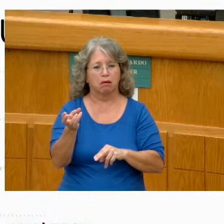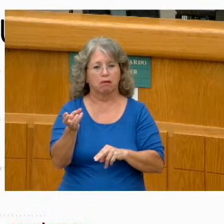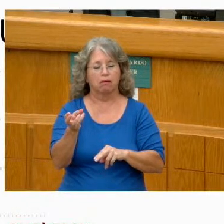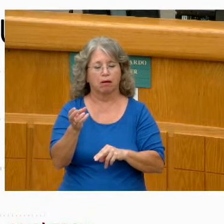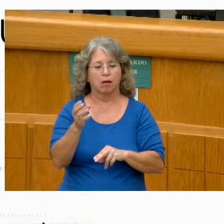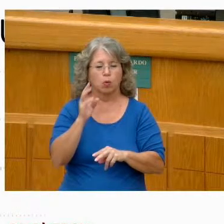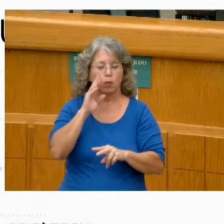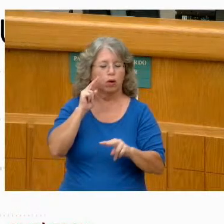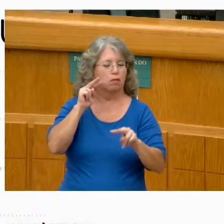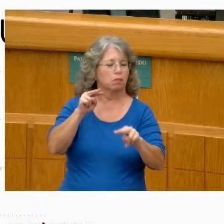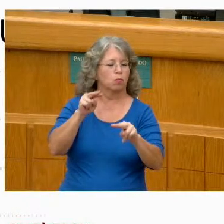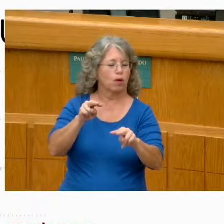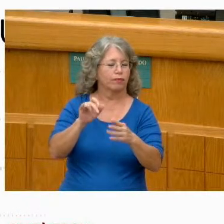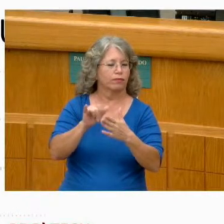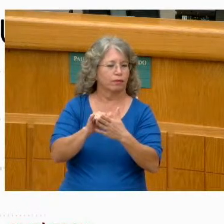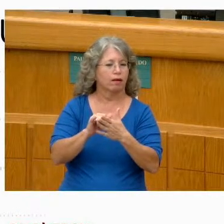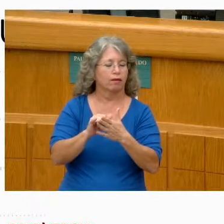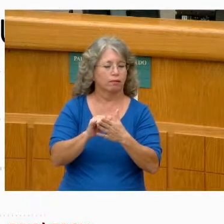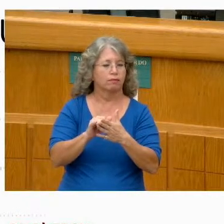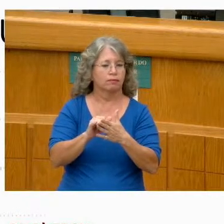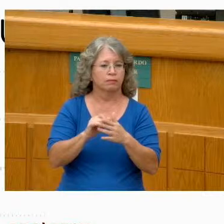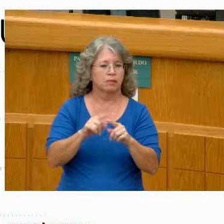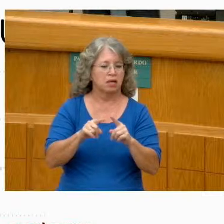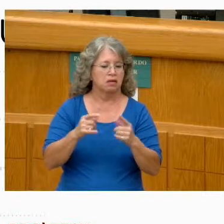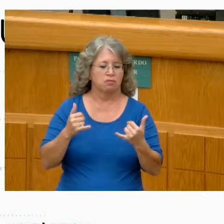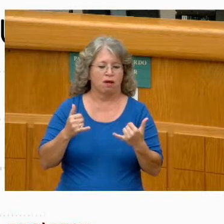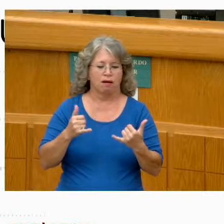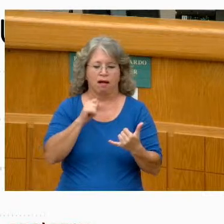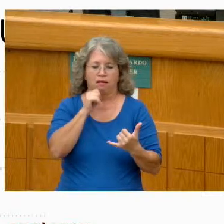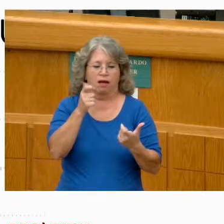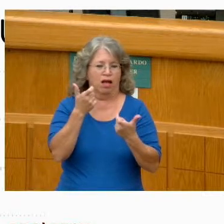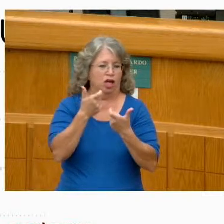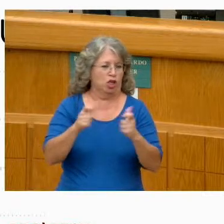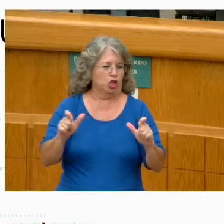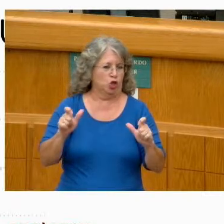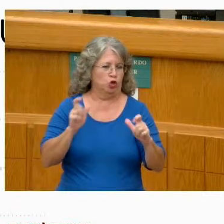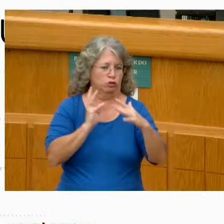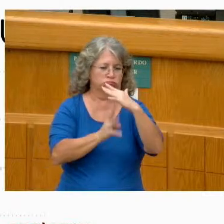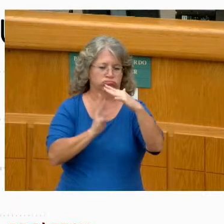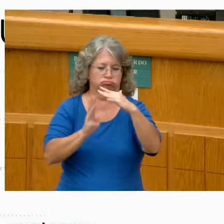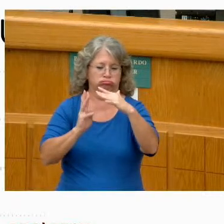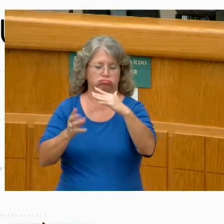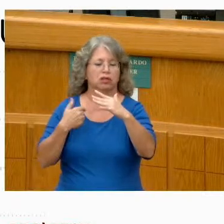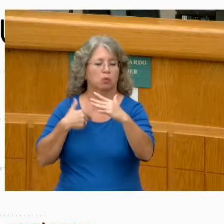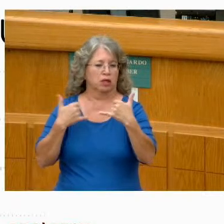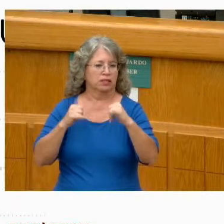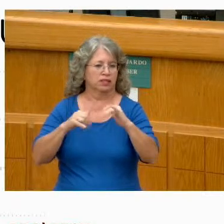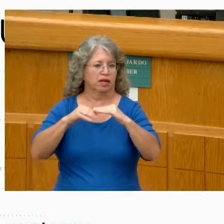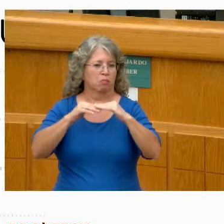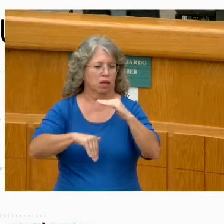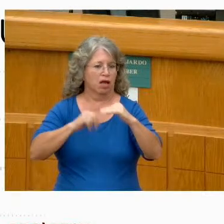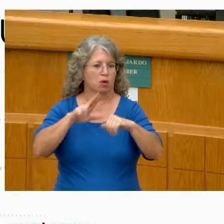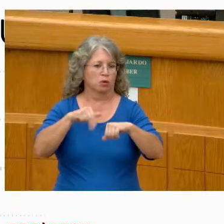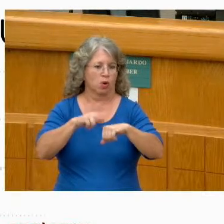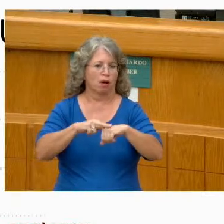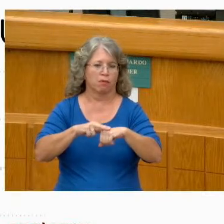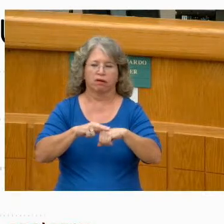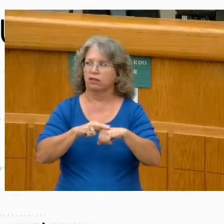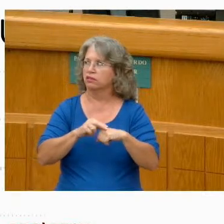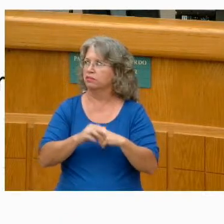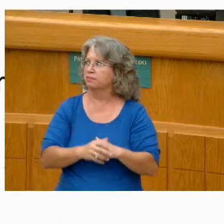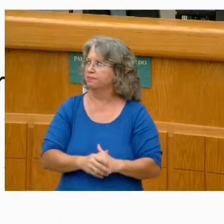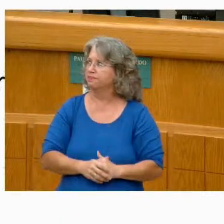moving forward, but right now, not a huge amount of activity. We're well below normal, which is up here at this 100